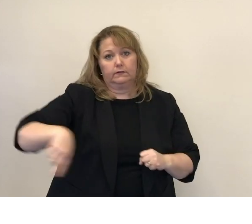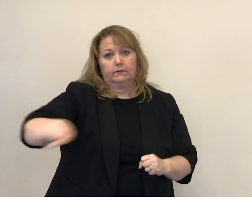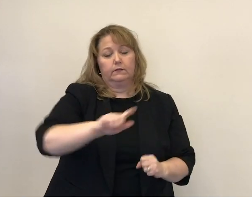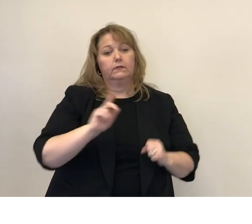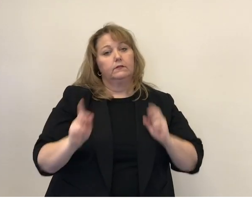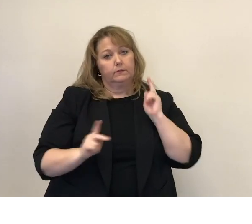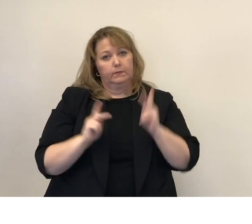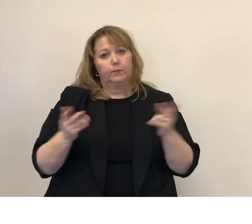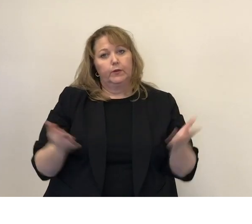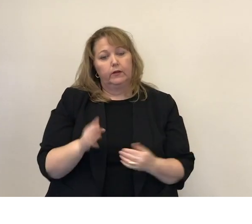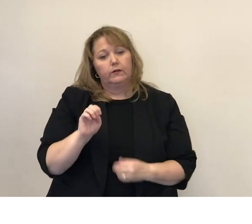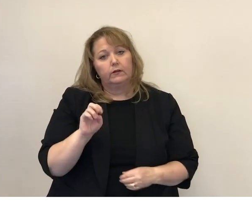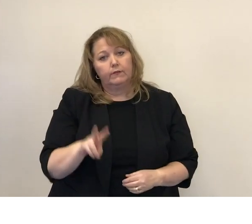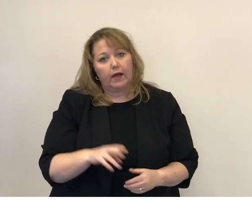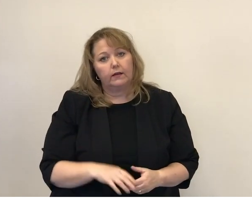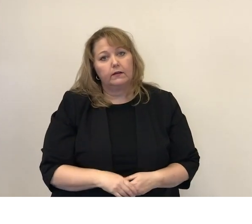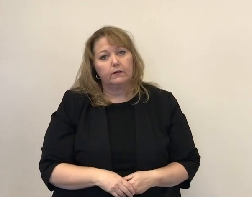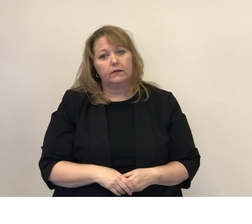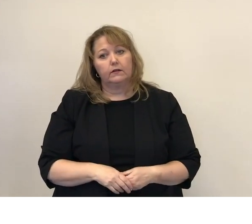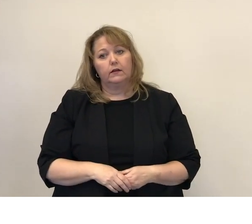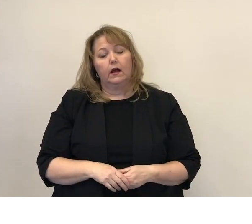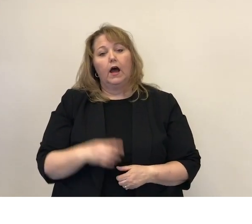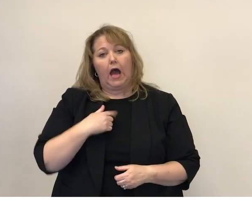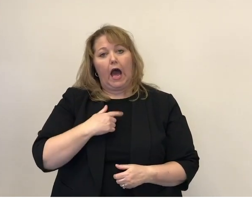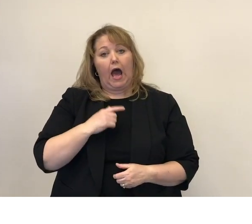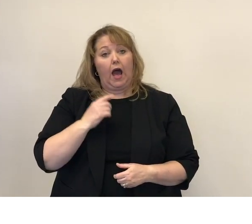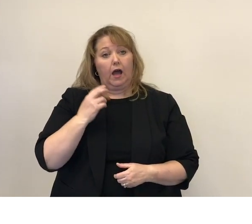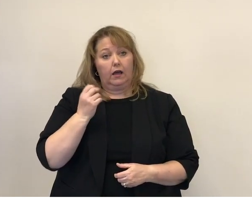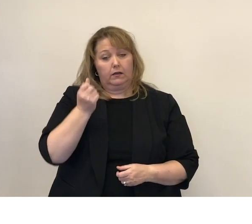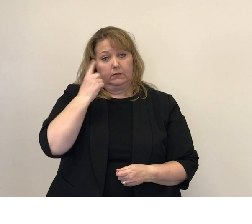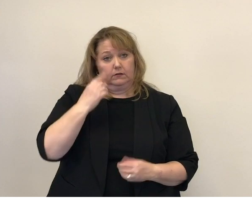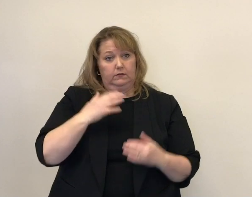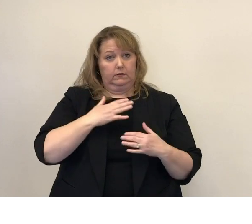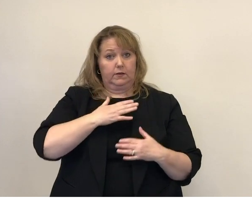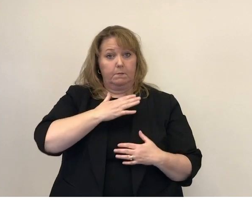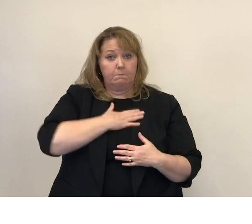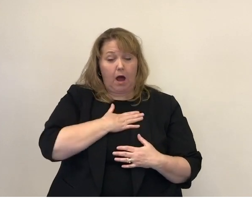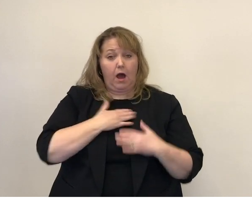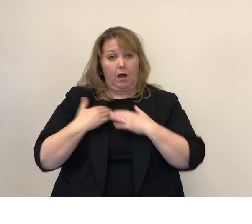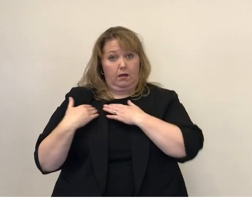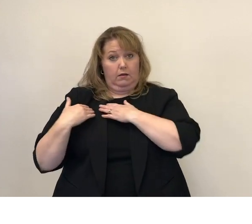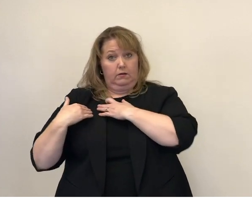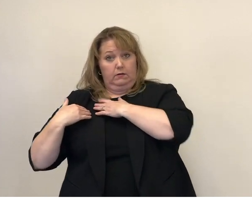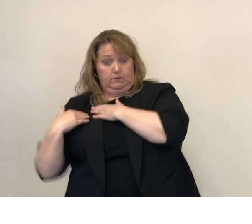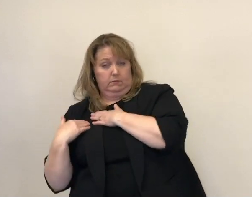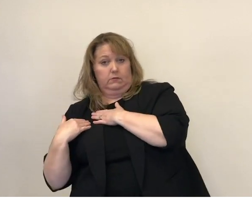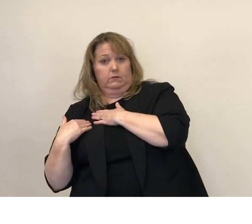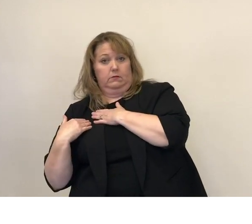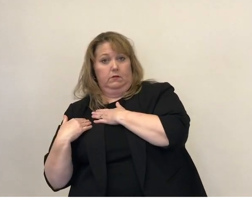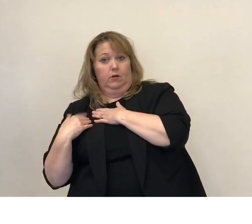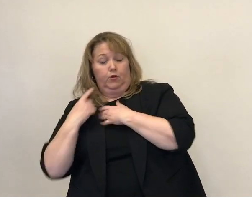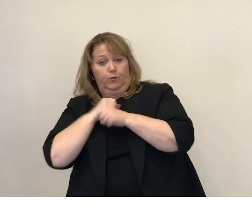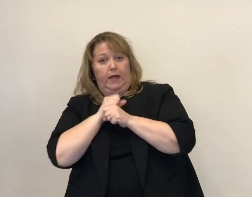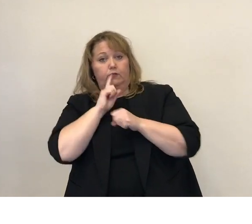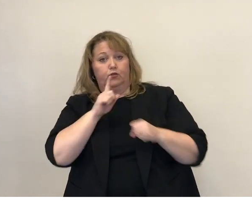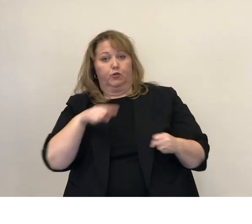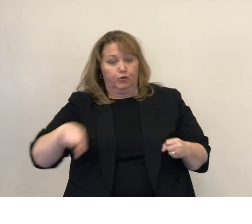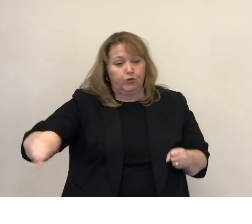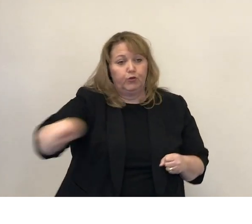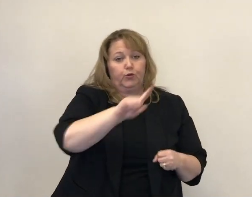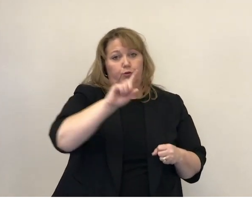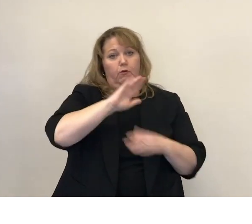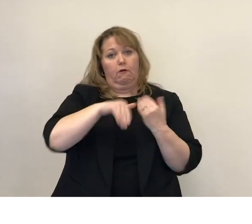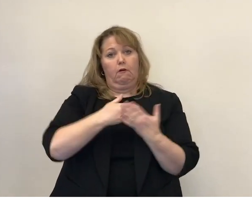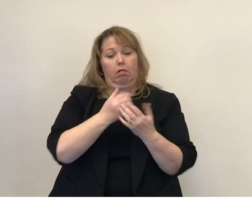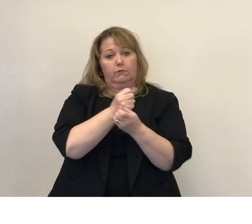have to weigh, and I'm putting the lives of my fellow Nevadans ahead of any dollars, and we will open when the time is right. When the